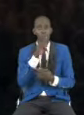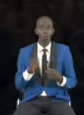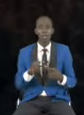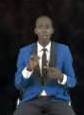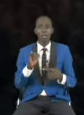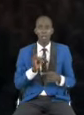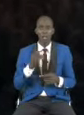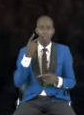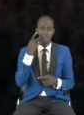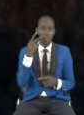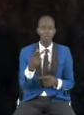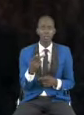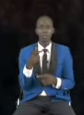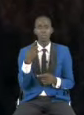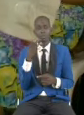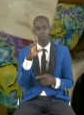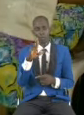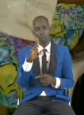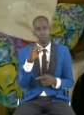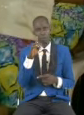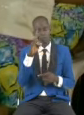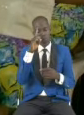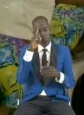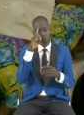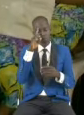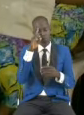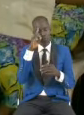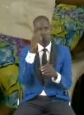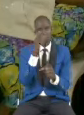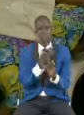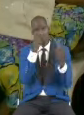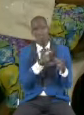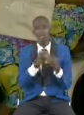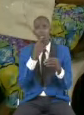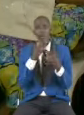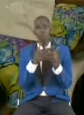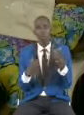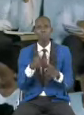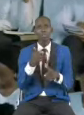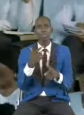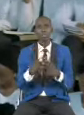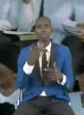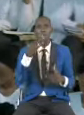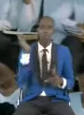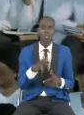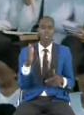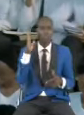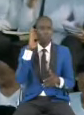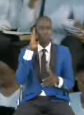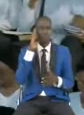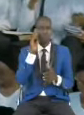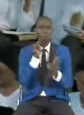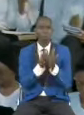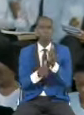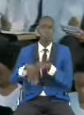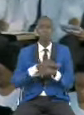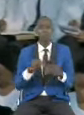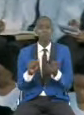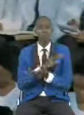blood, it will pass over you. Calamity will pass over you. Destruction will pass over